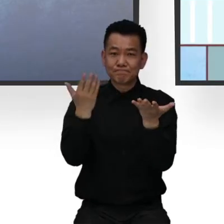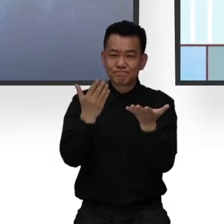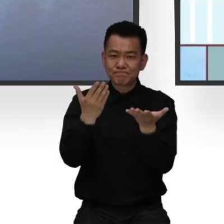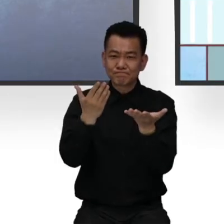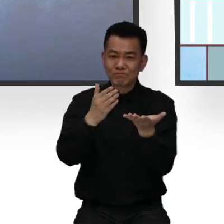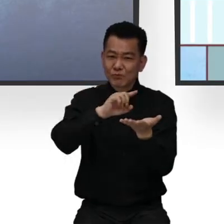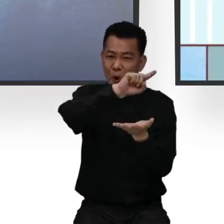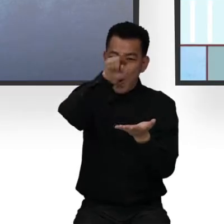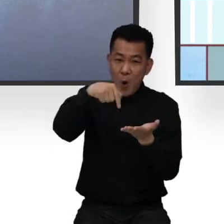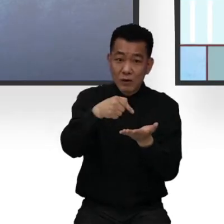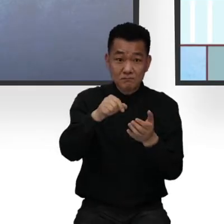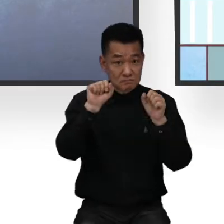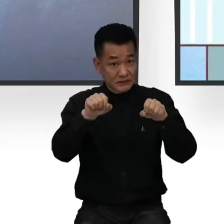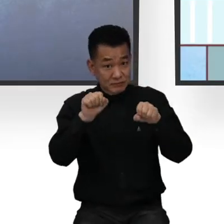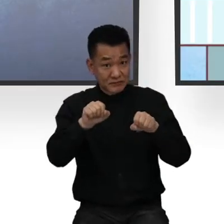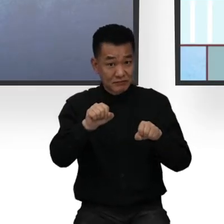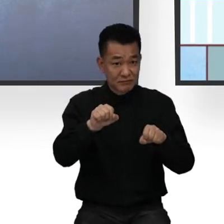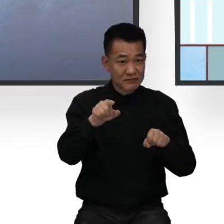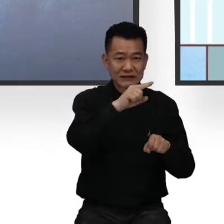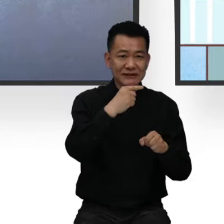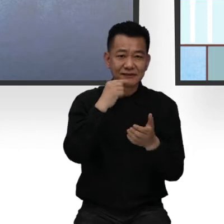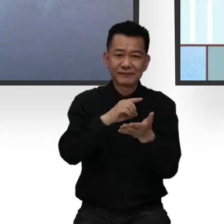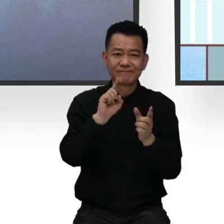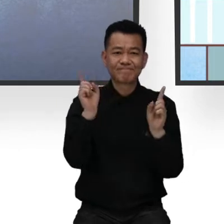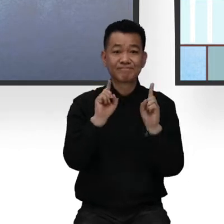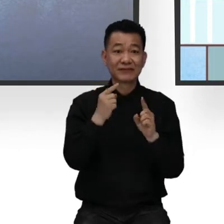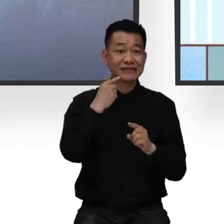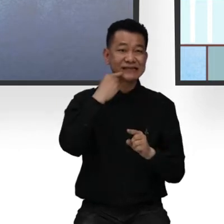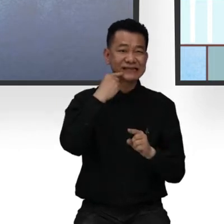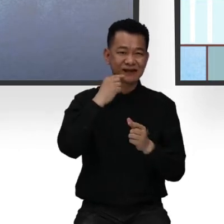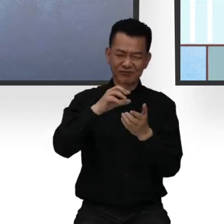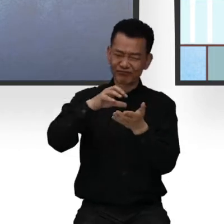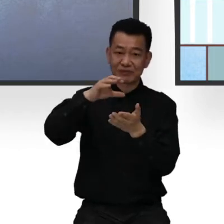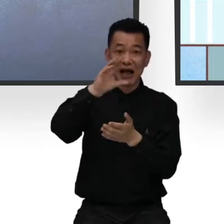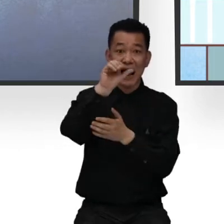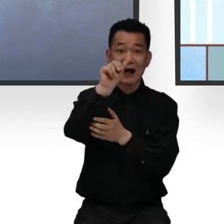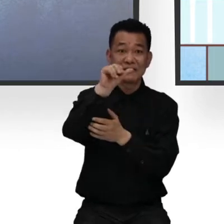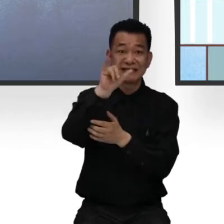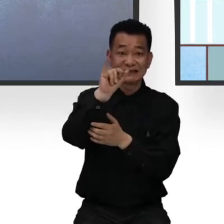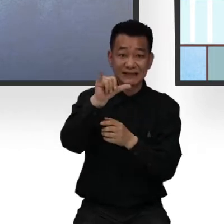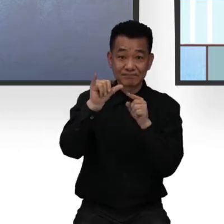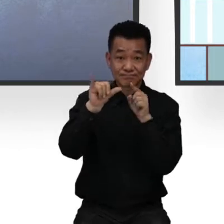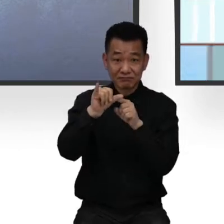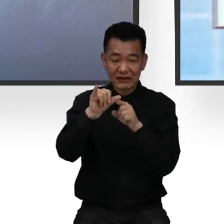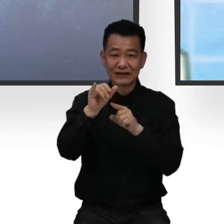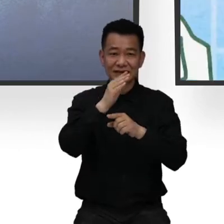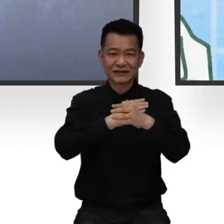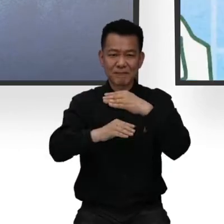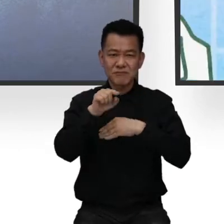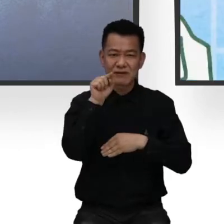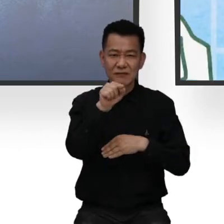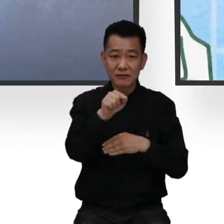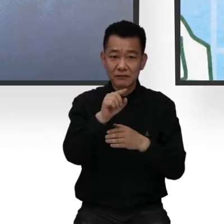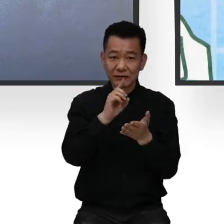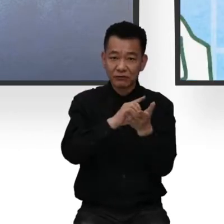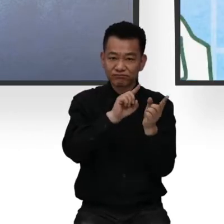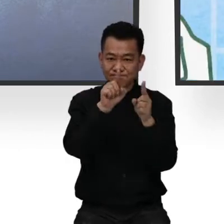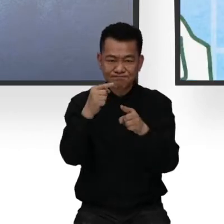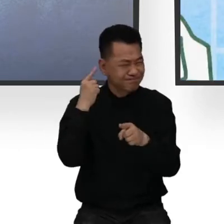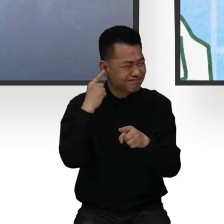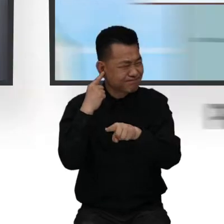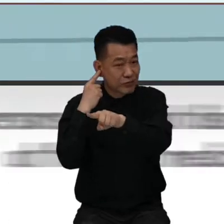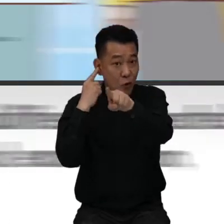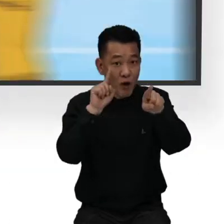Not everything can be treated at the dentist. If he has a cavity, we have to find a dentist who can treat persons with